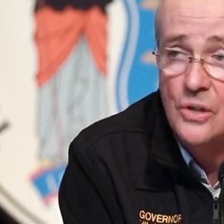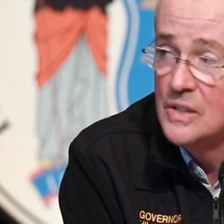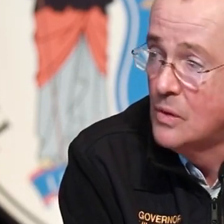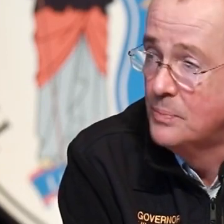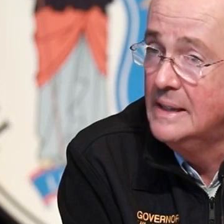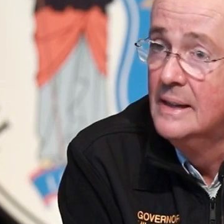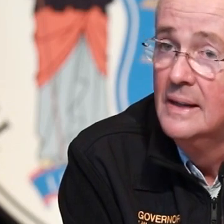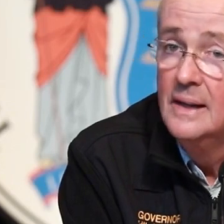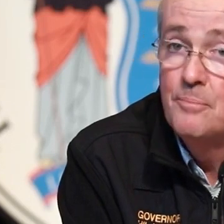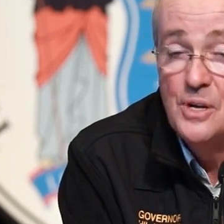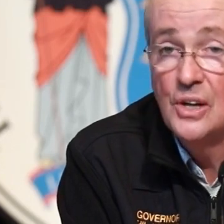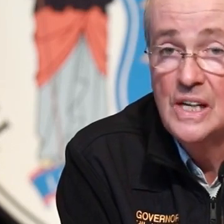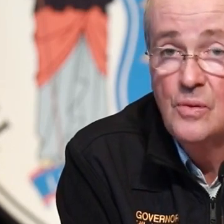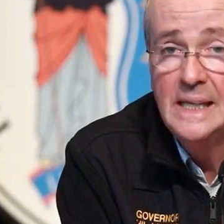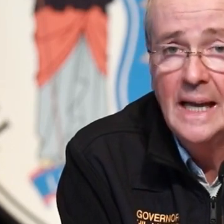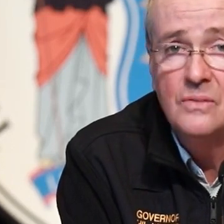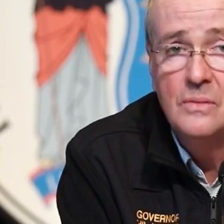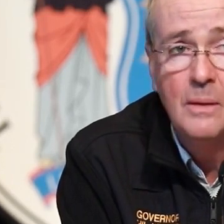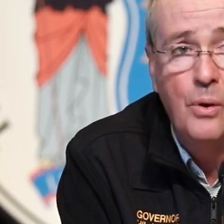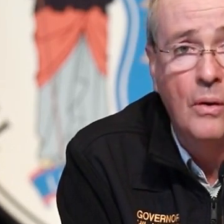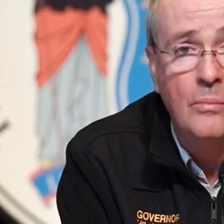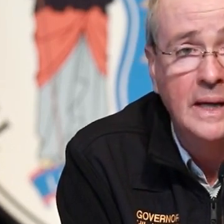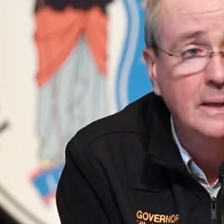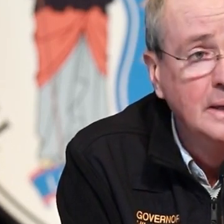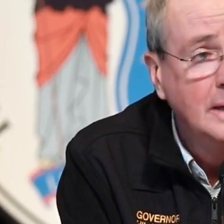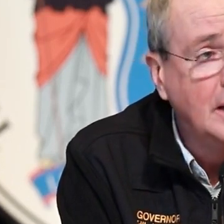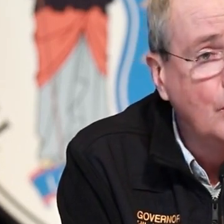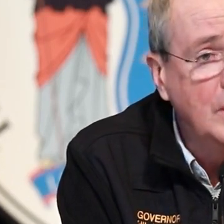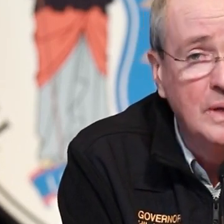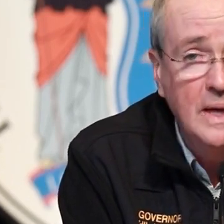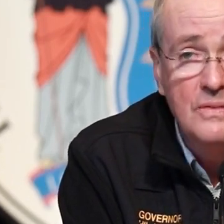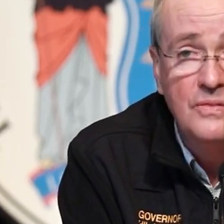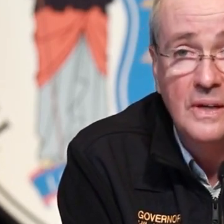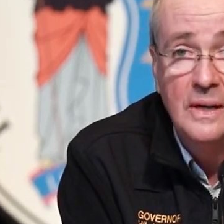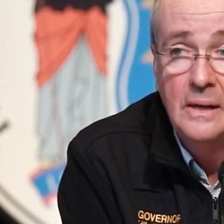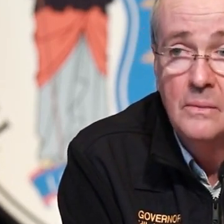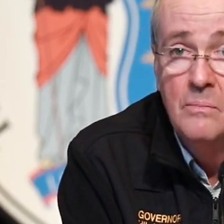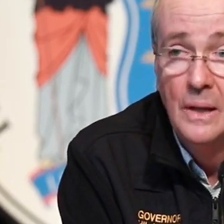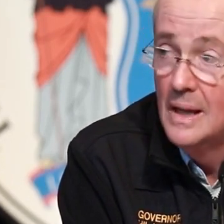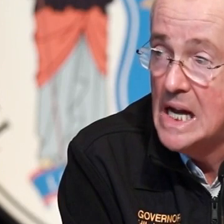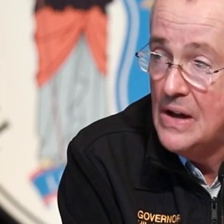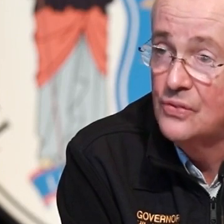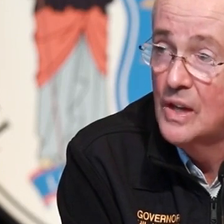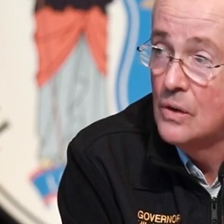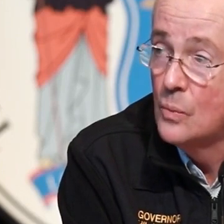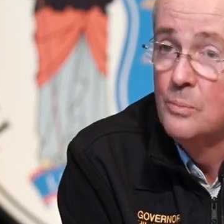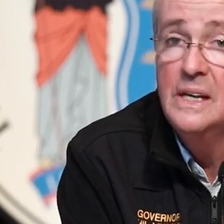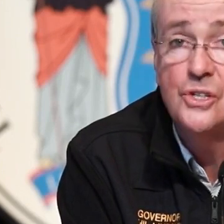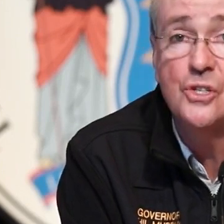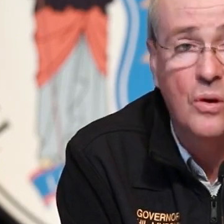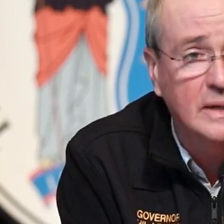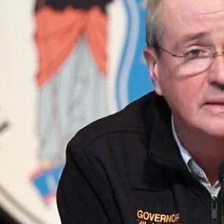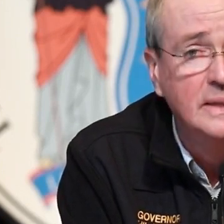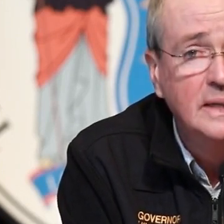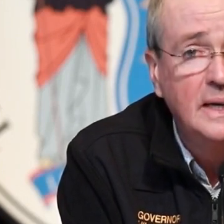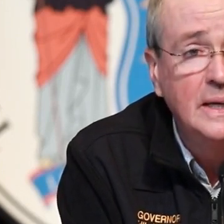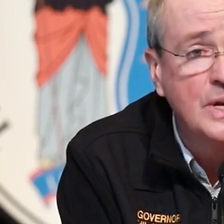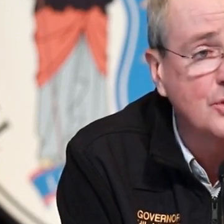the alternative will be, particularly if we can't borrow money. We will have layoffs that will be